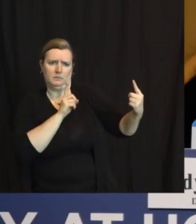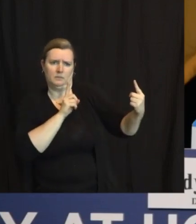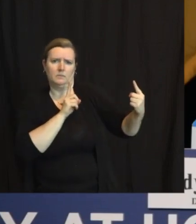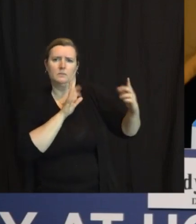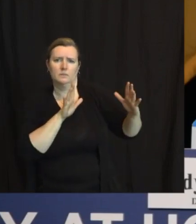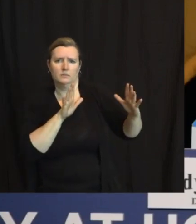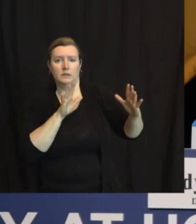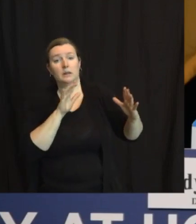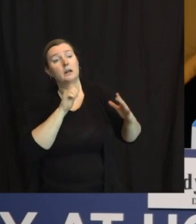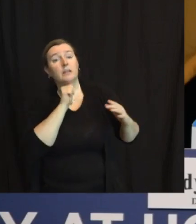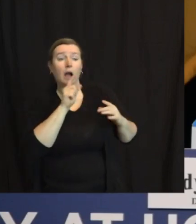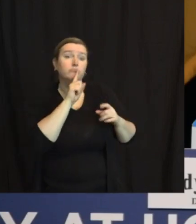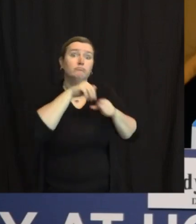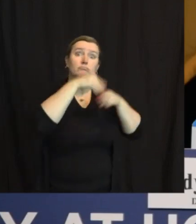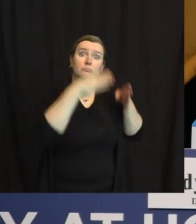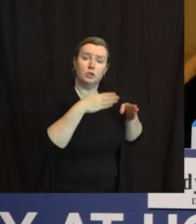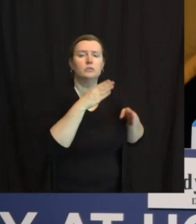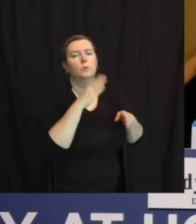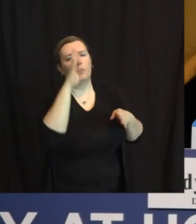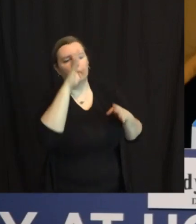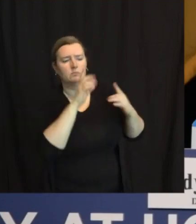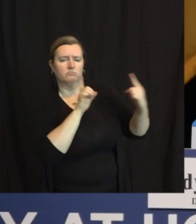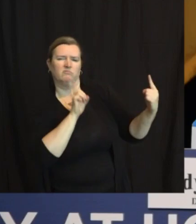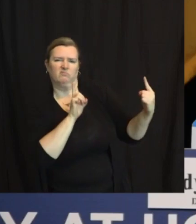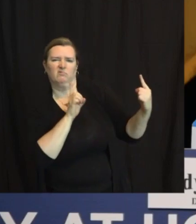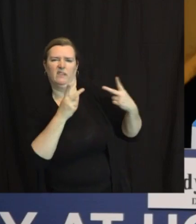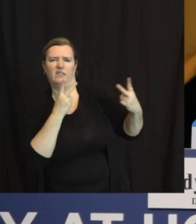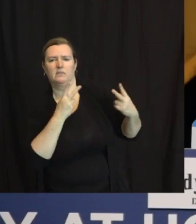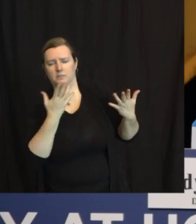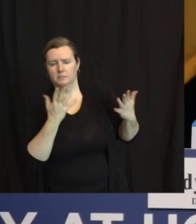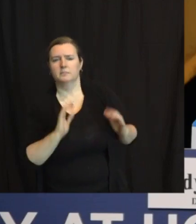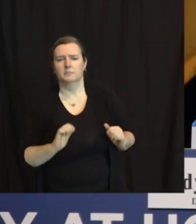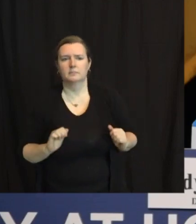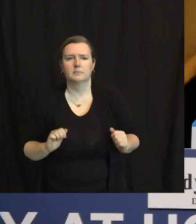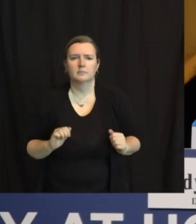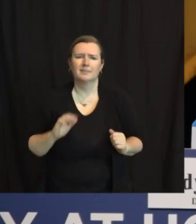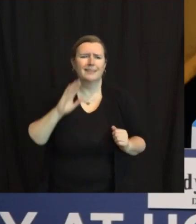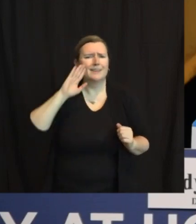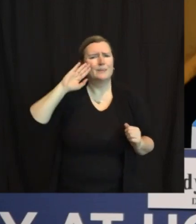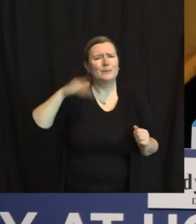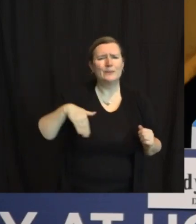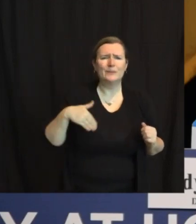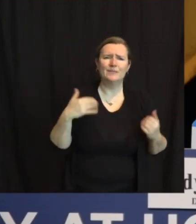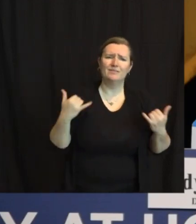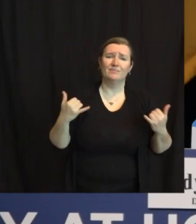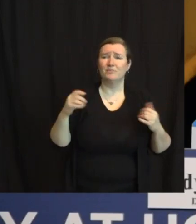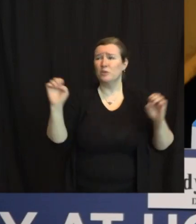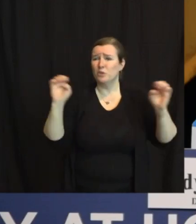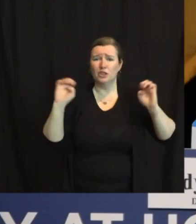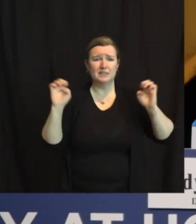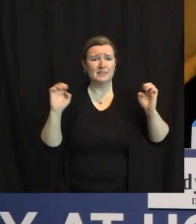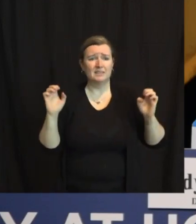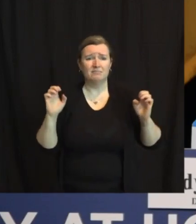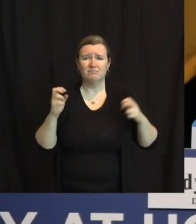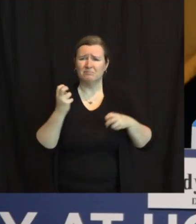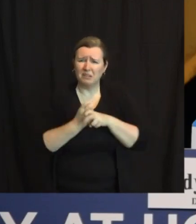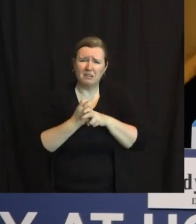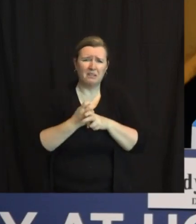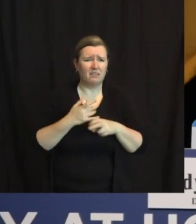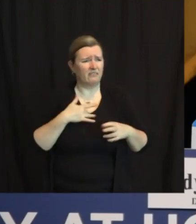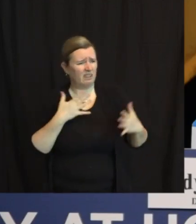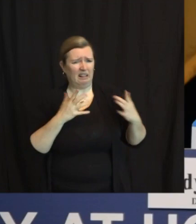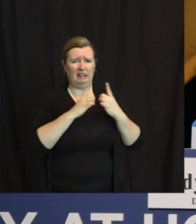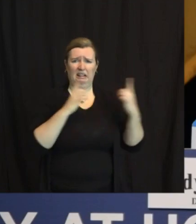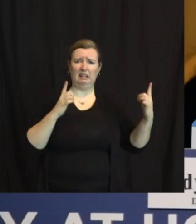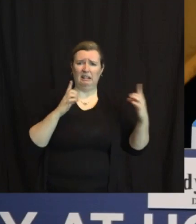Day. This is a difficult time to be away from loved ones, and we recognize that there are circumstances where support, no